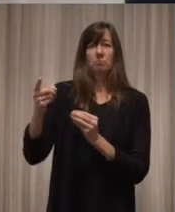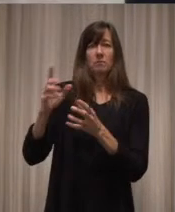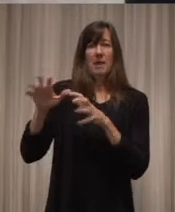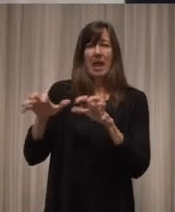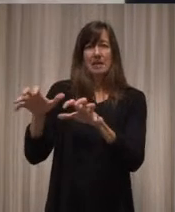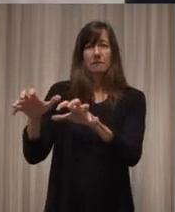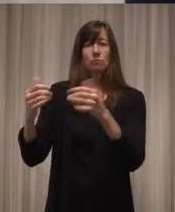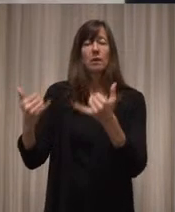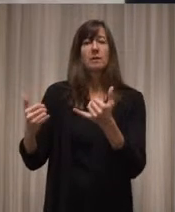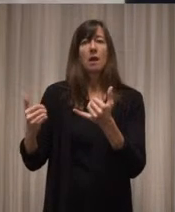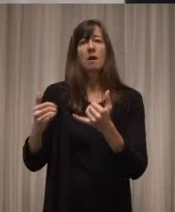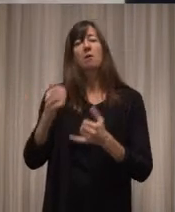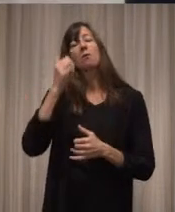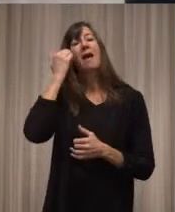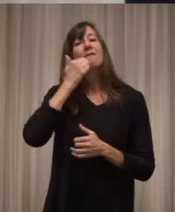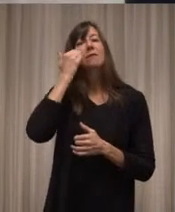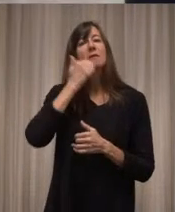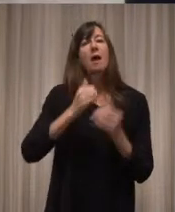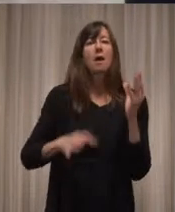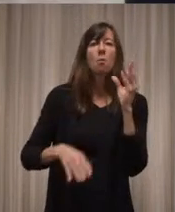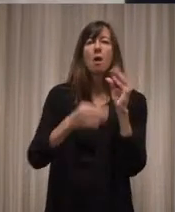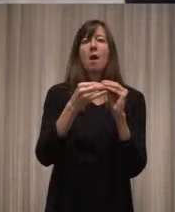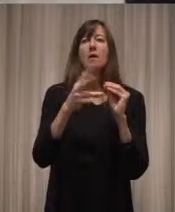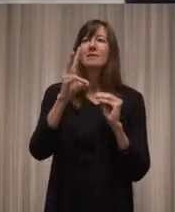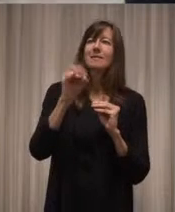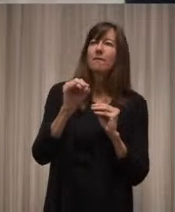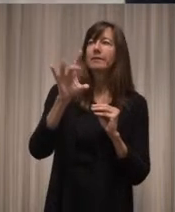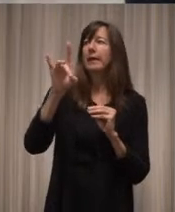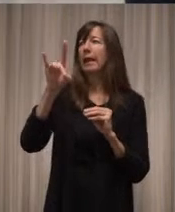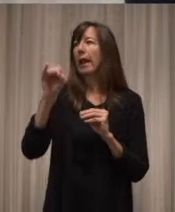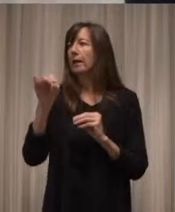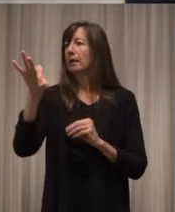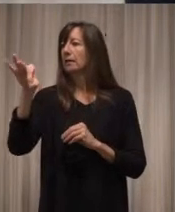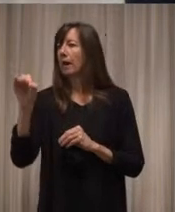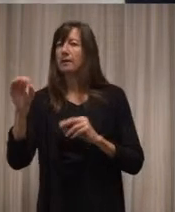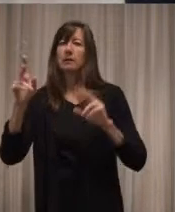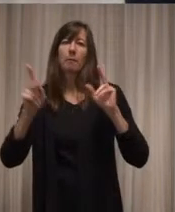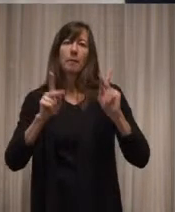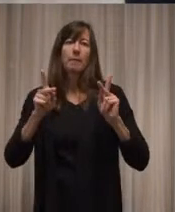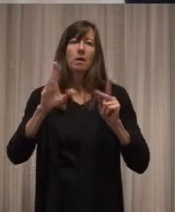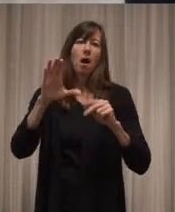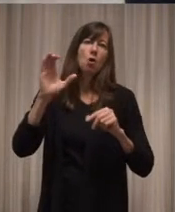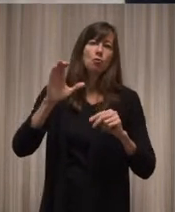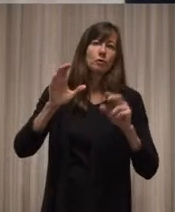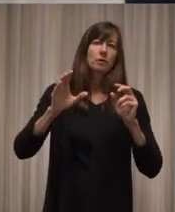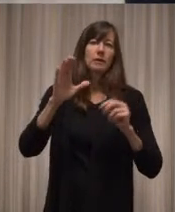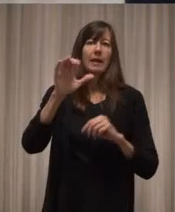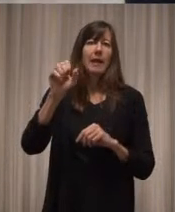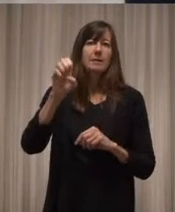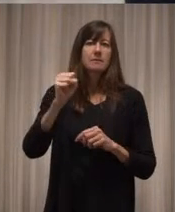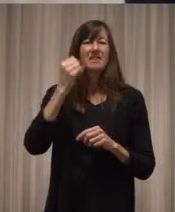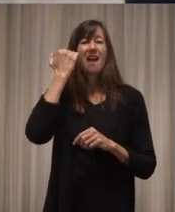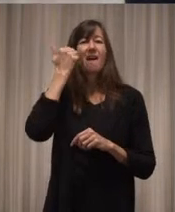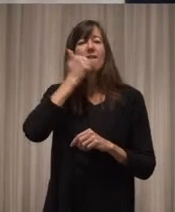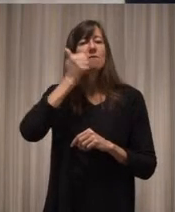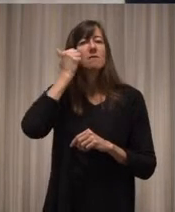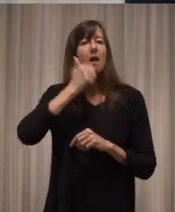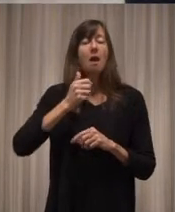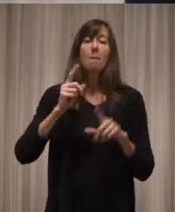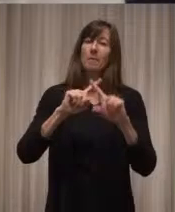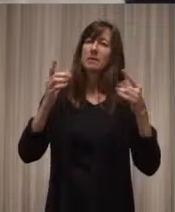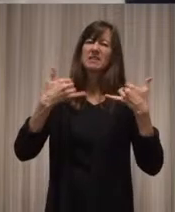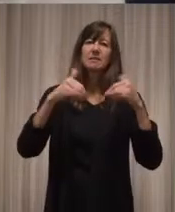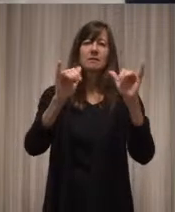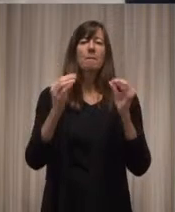we add 70, 80, 90, or even more than 100 cases each day, we are seeing dozens of people